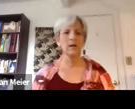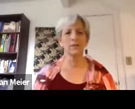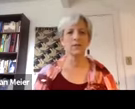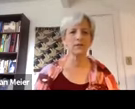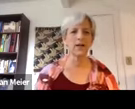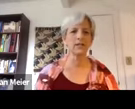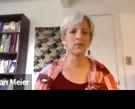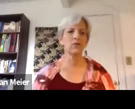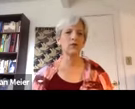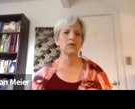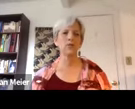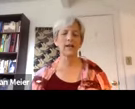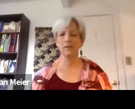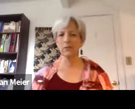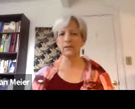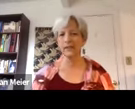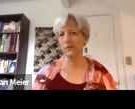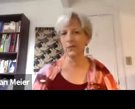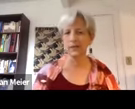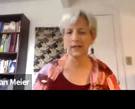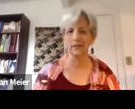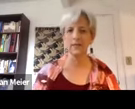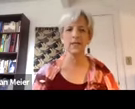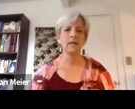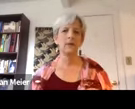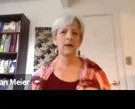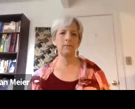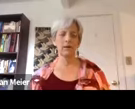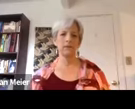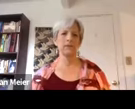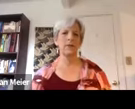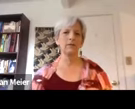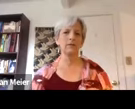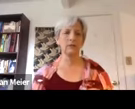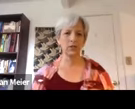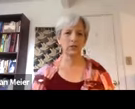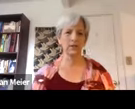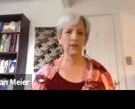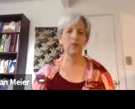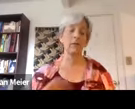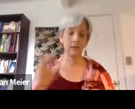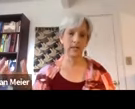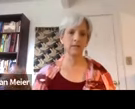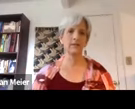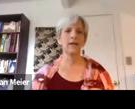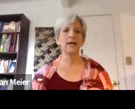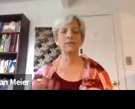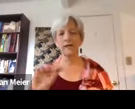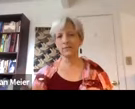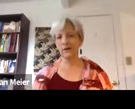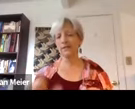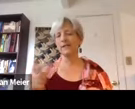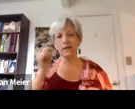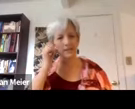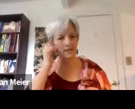we saw in terms of the rates at which courts credit or believe abuse claims by mothers about children or themselves, and the